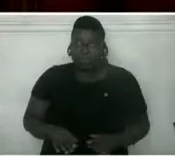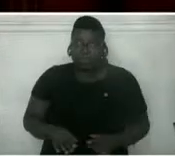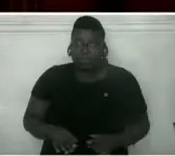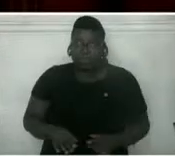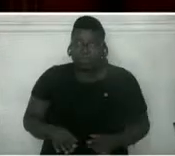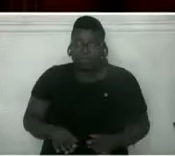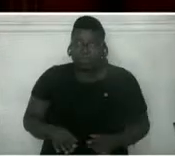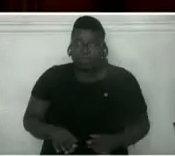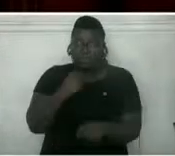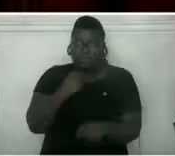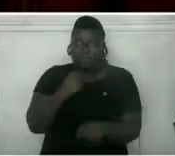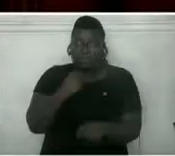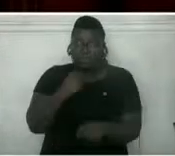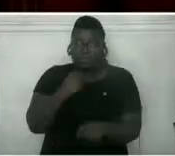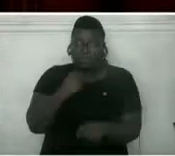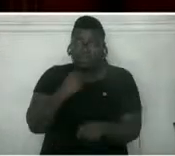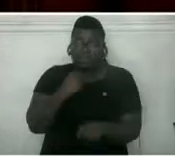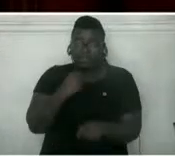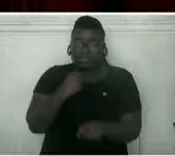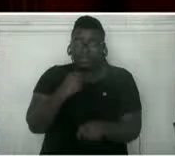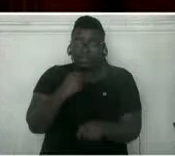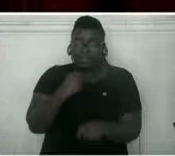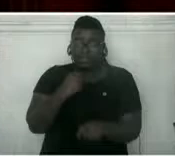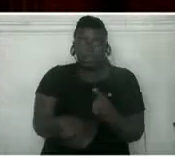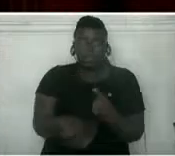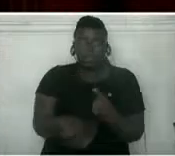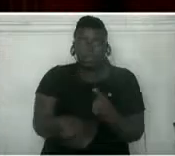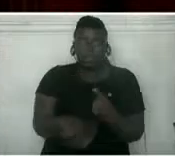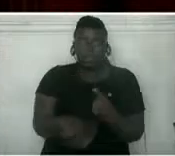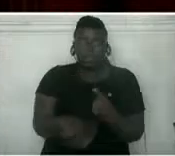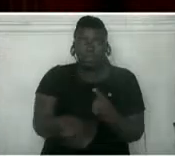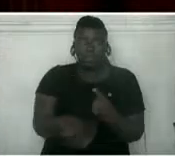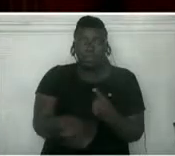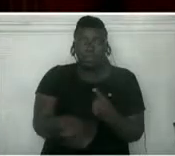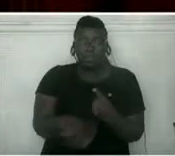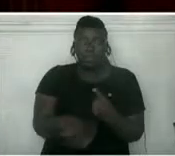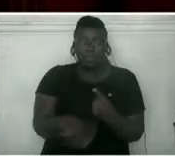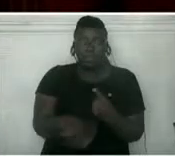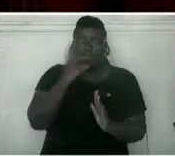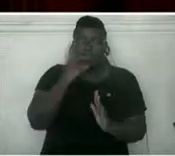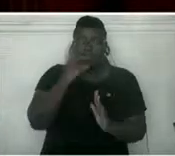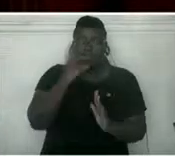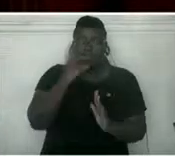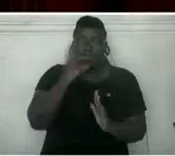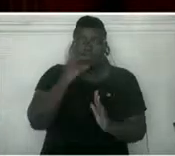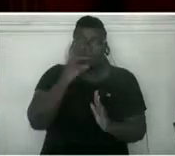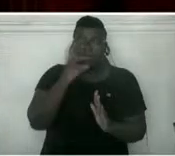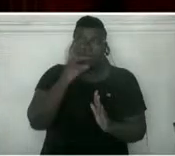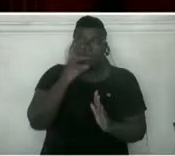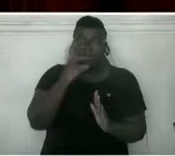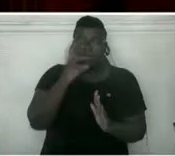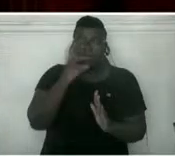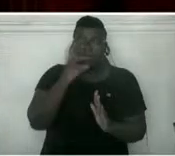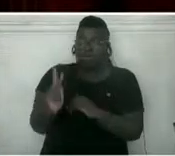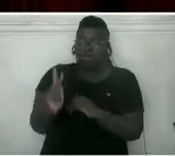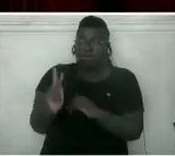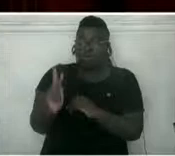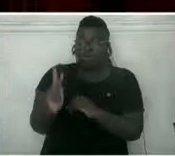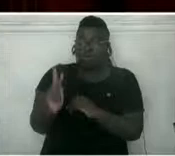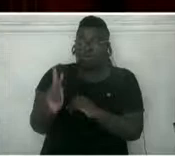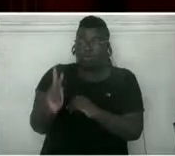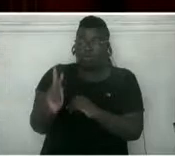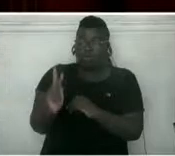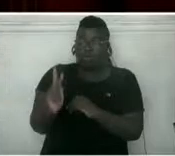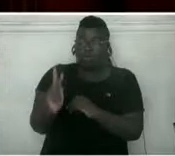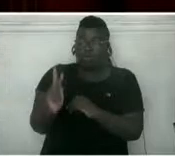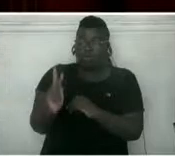year, through the Department of Social Development, we will be unveiling more Kuseleka one-stop and